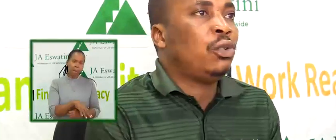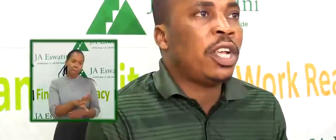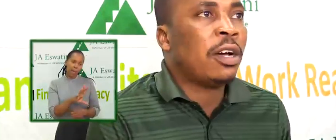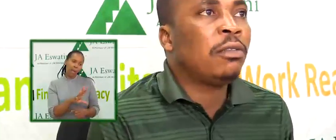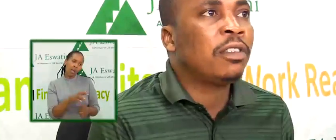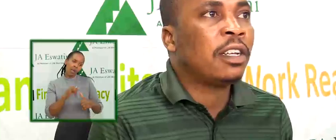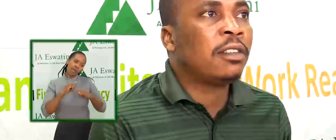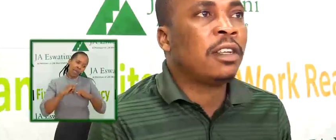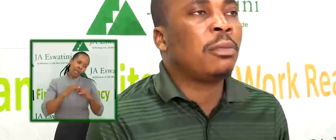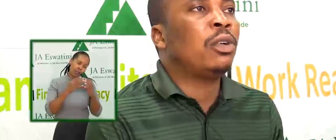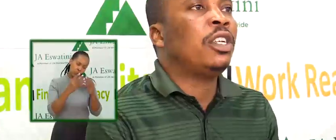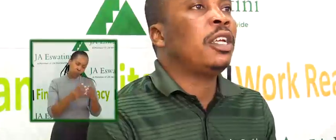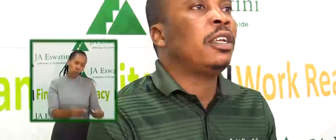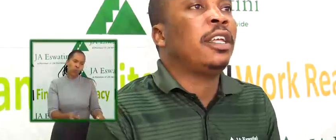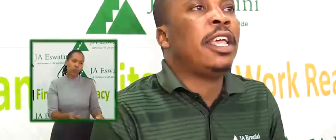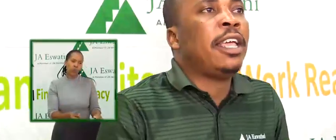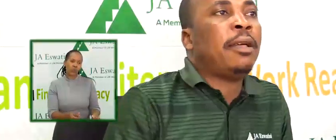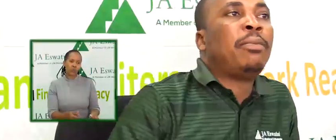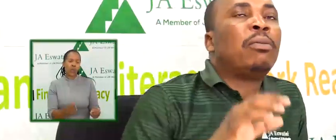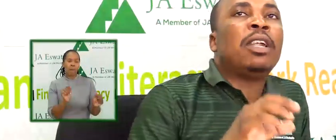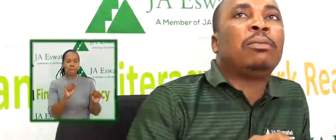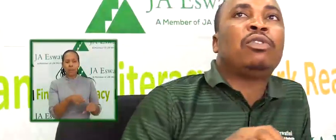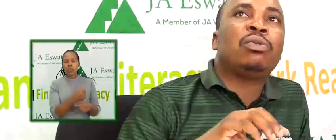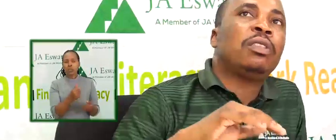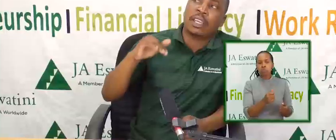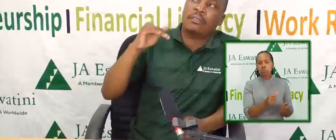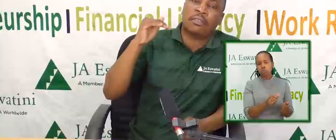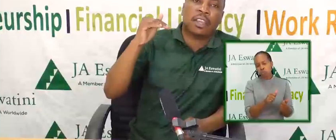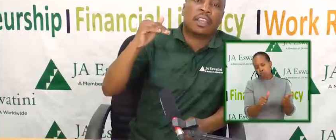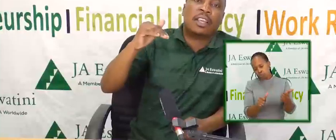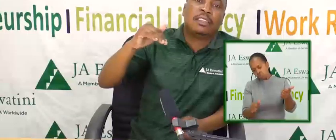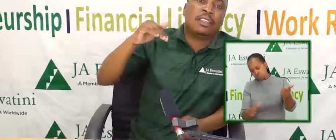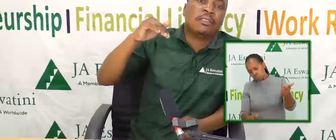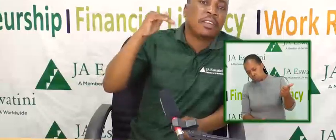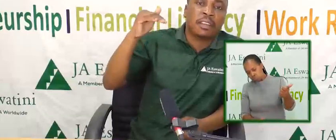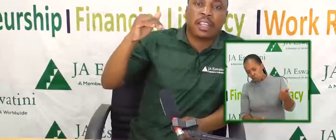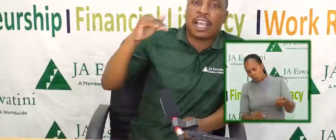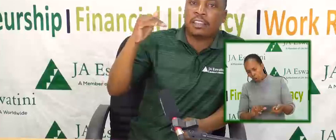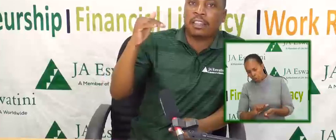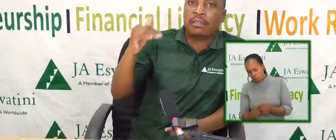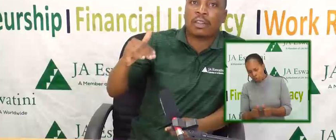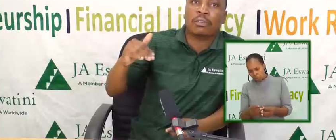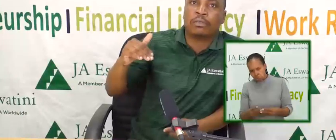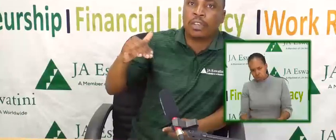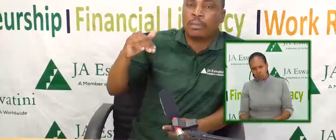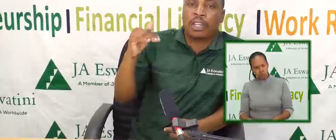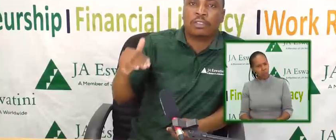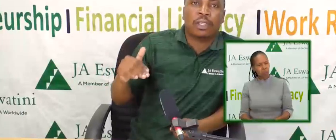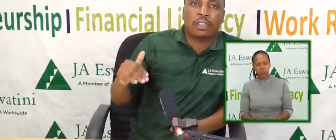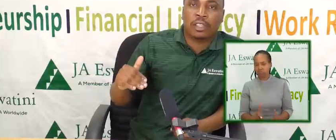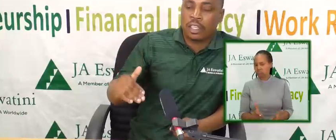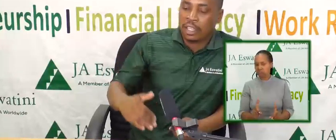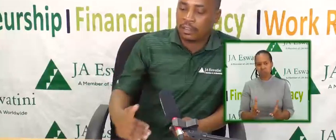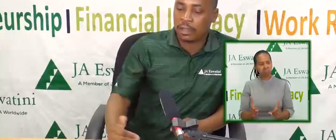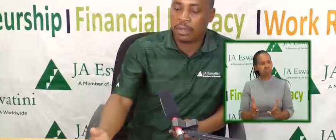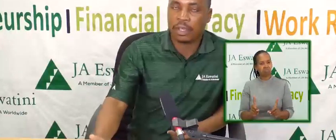say junior officers reporting problems to at the very highest level of